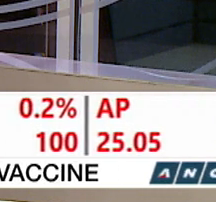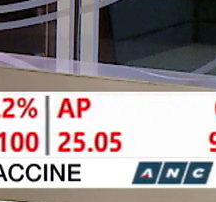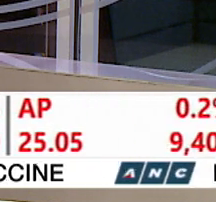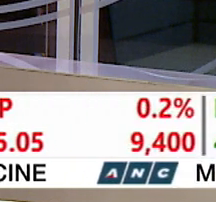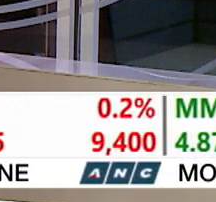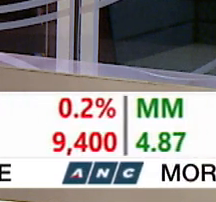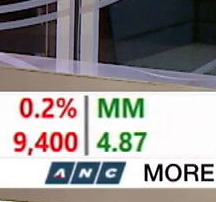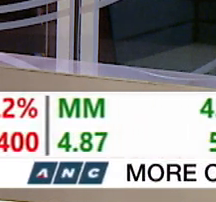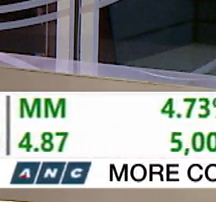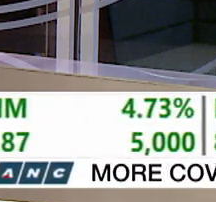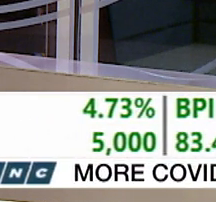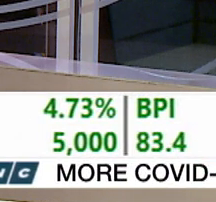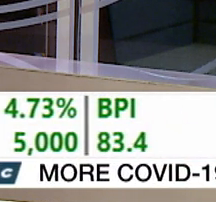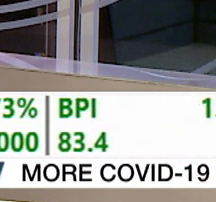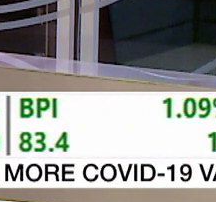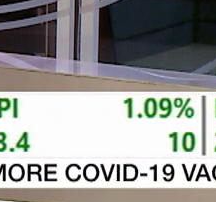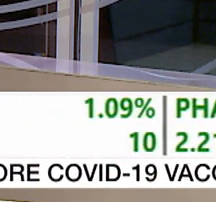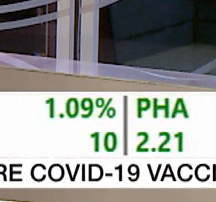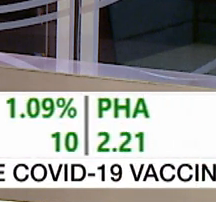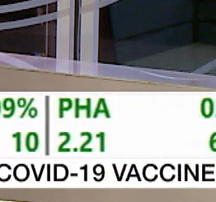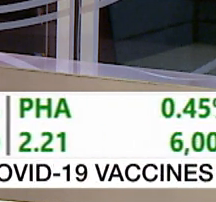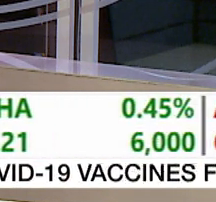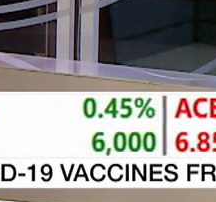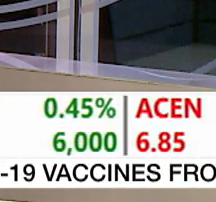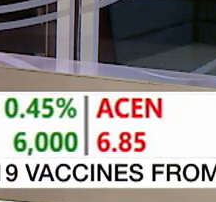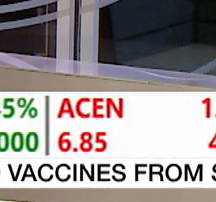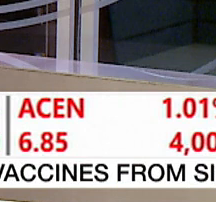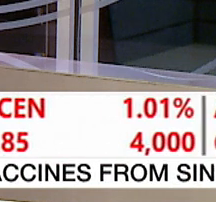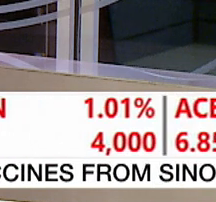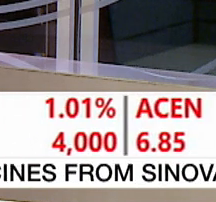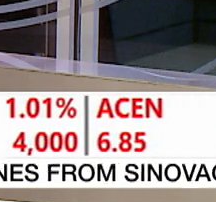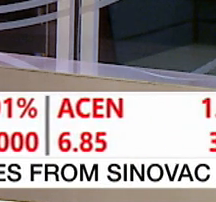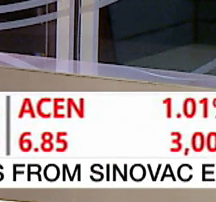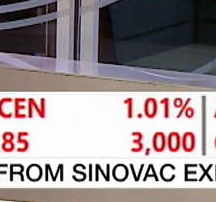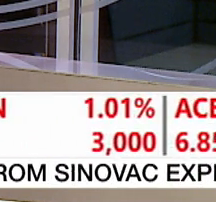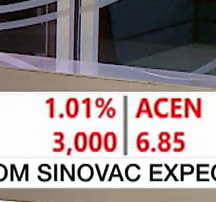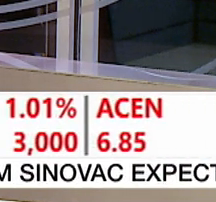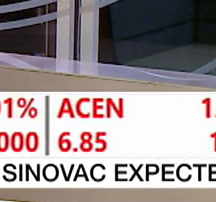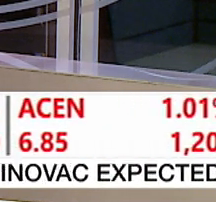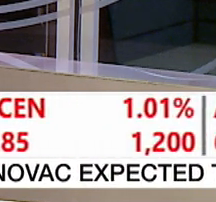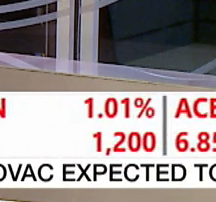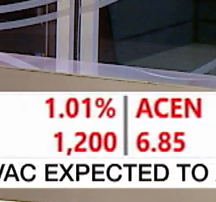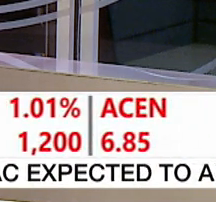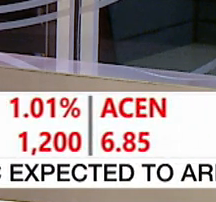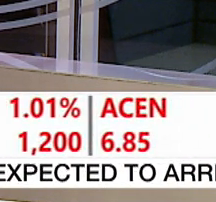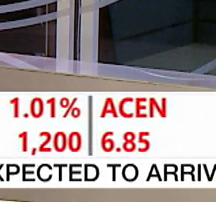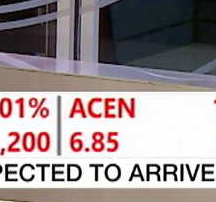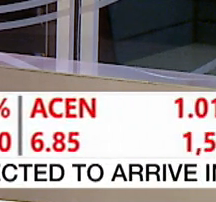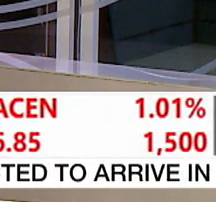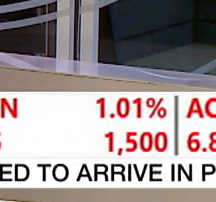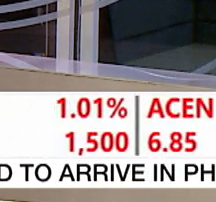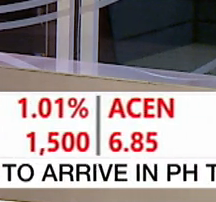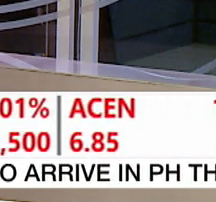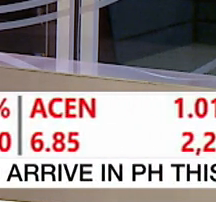Philippine Police and the Integrated Bar of the Philippines. They met yesterday. They now agreed to have closer coordination. That's amid the recent spate of